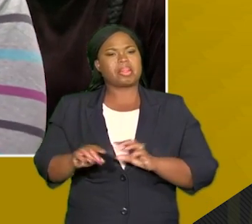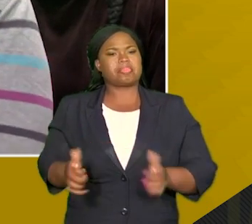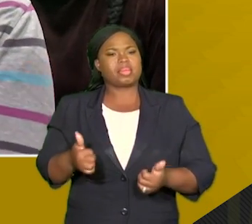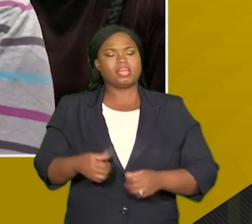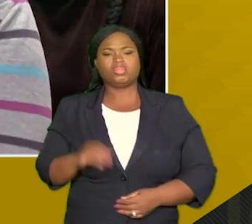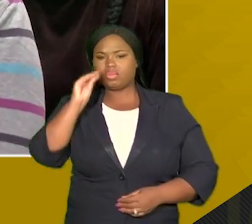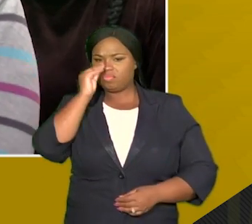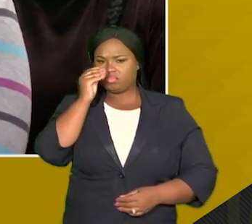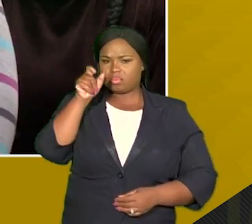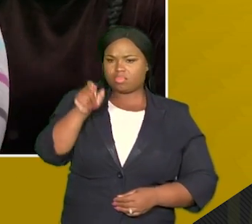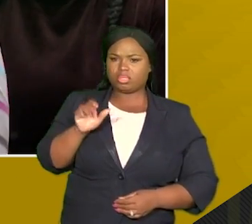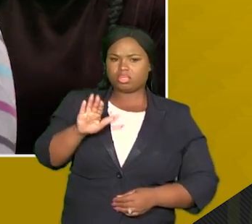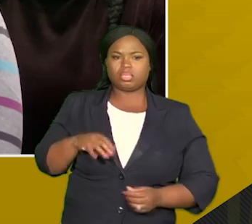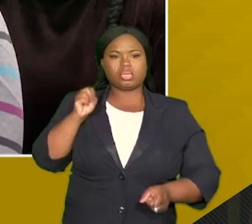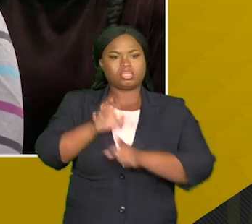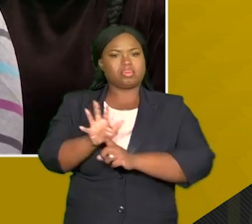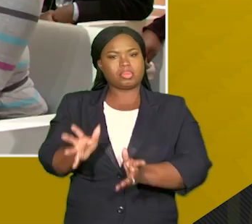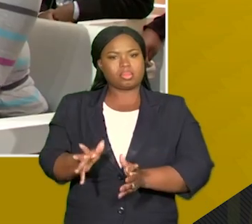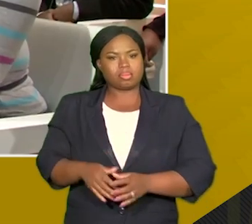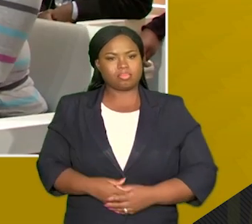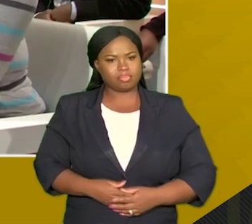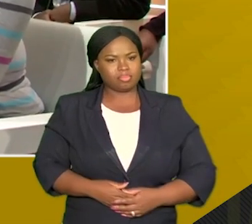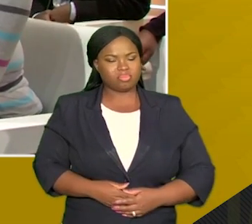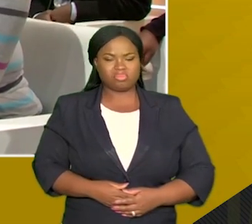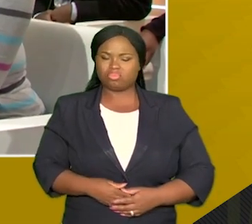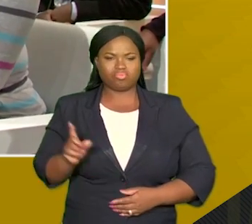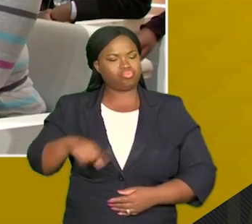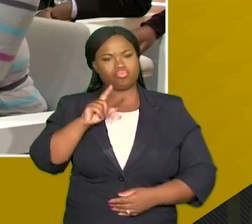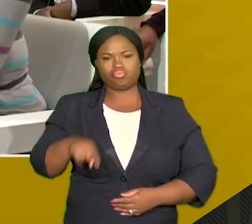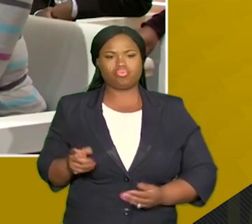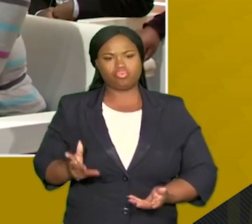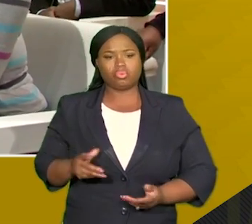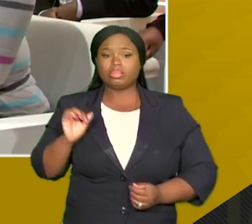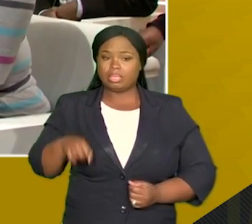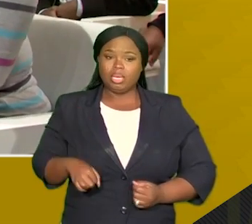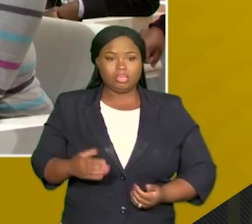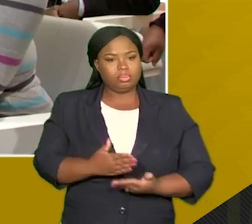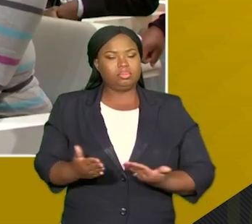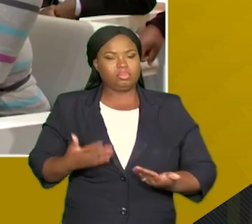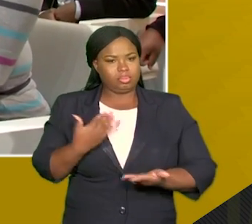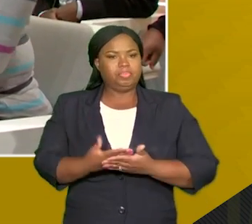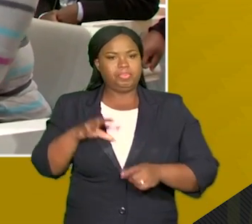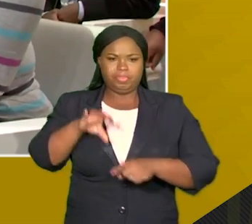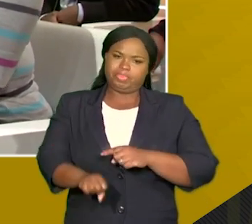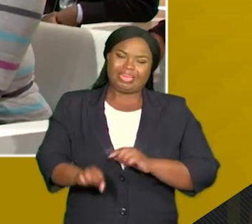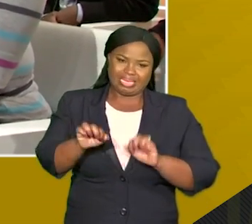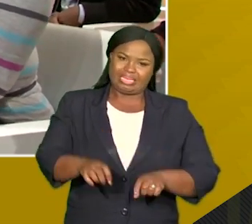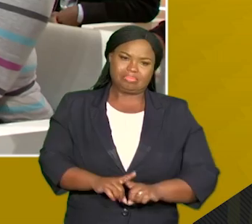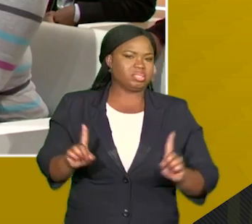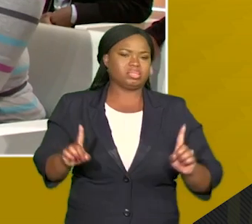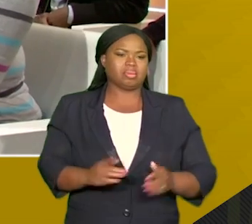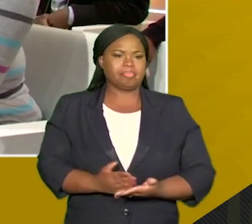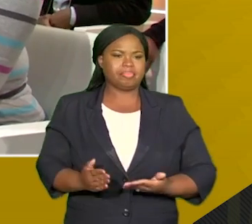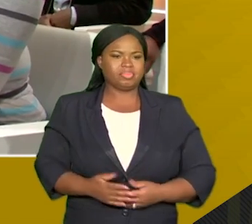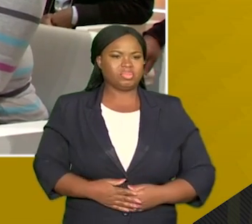igangster isihlelele laphaya sebaya iattack okay eh and akukho right law bakhona bangabagijimisa bakhona engiyeke